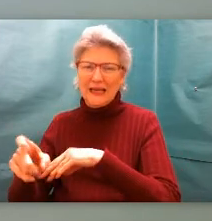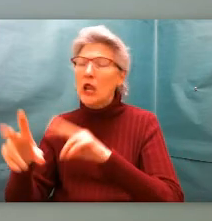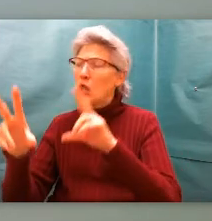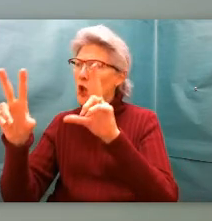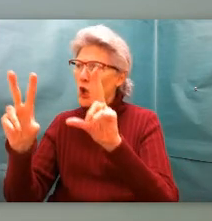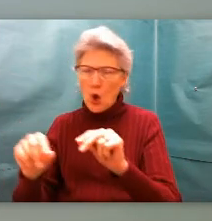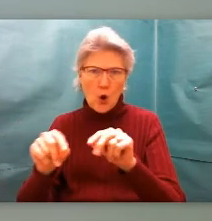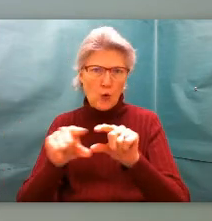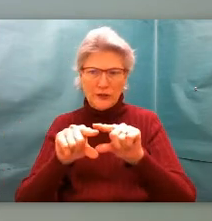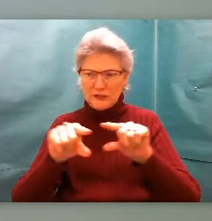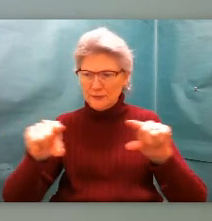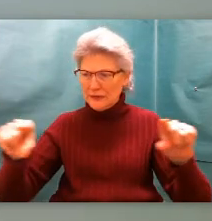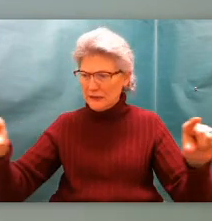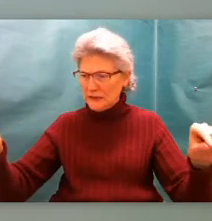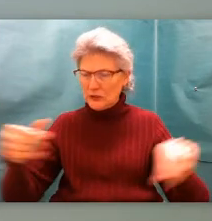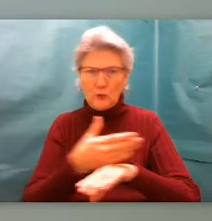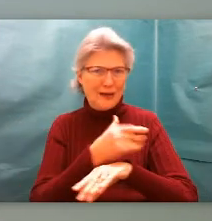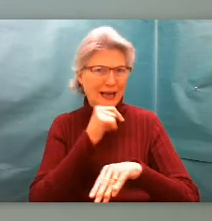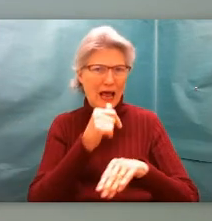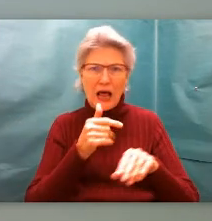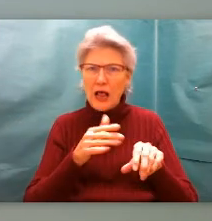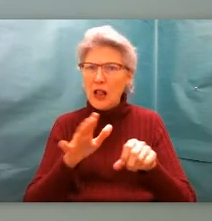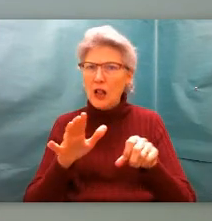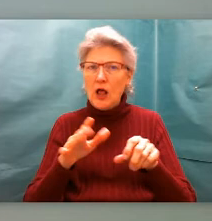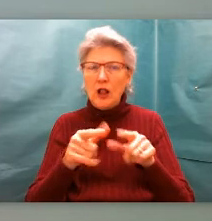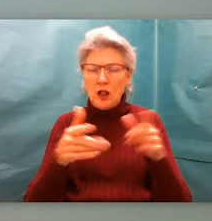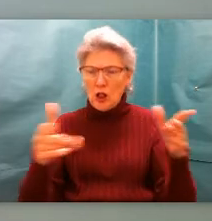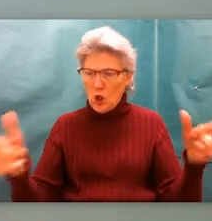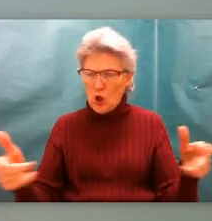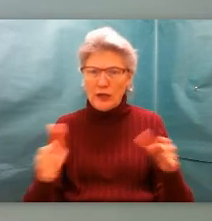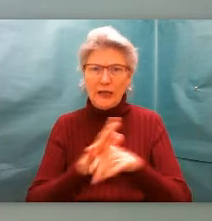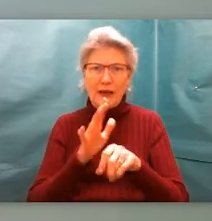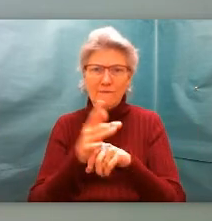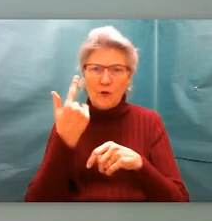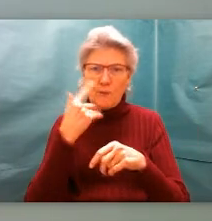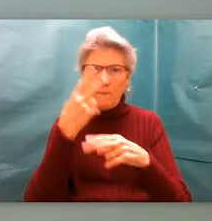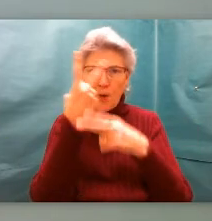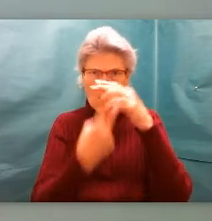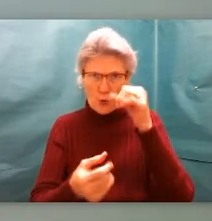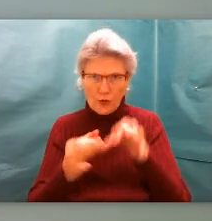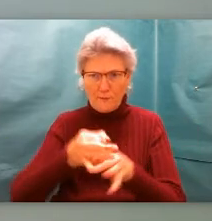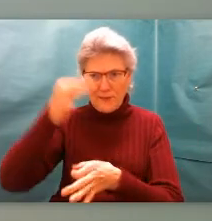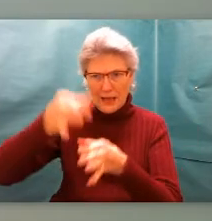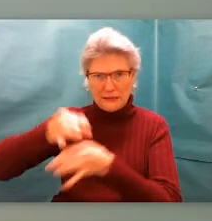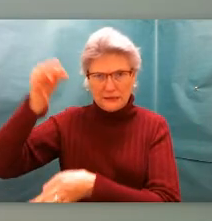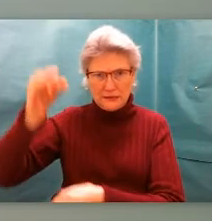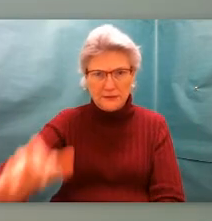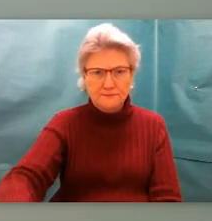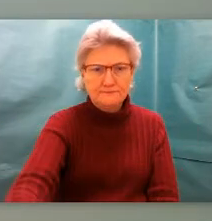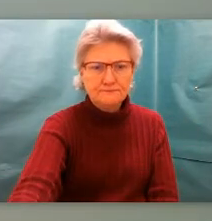no, this strip of wood is not long enough for both masts.